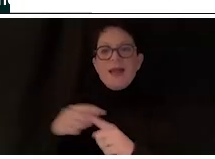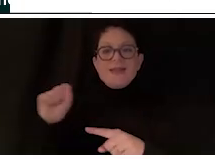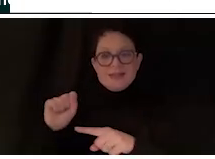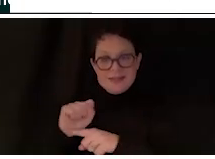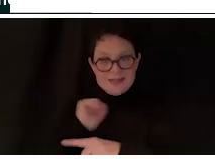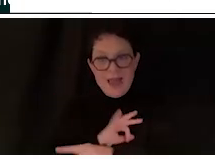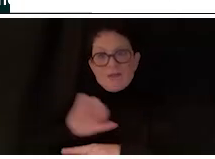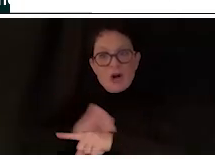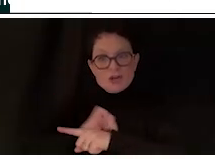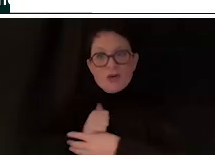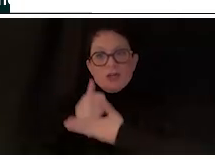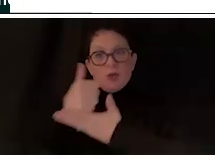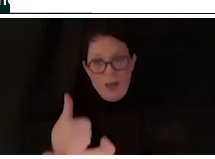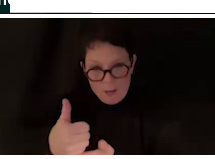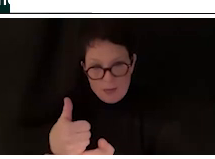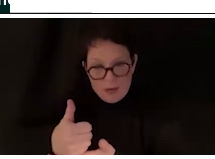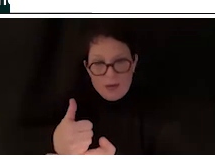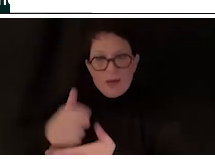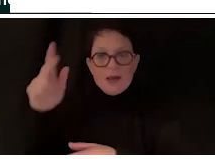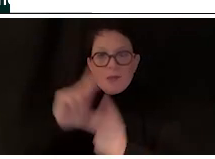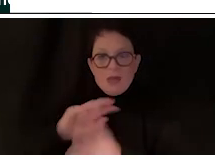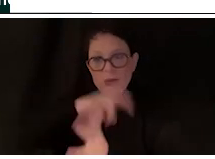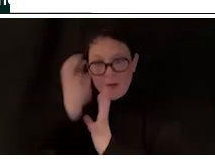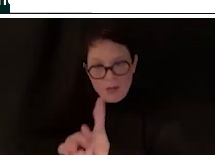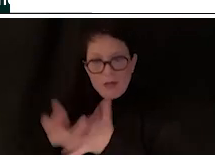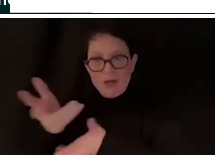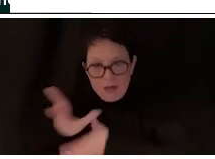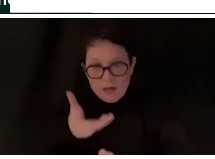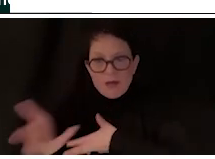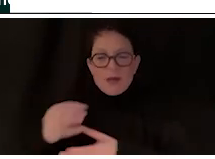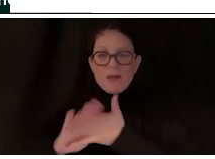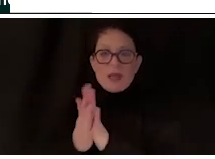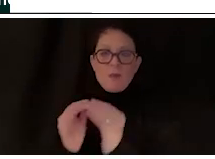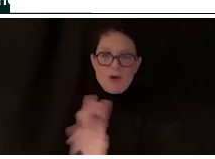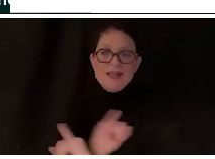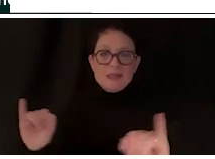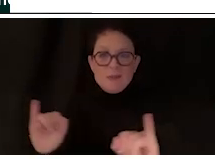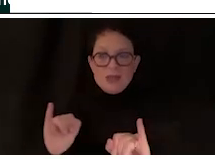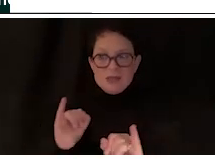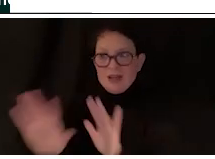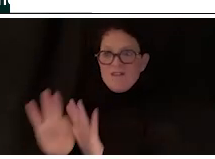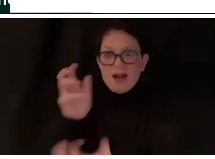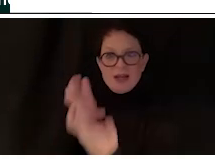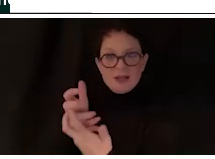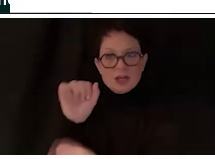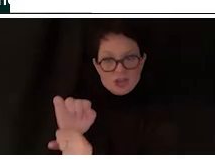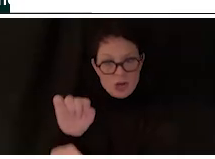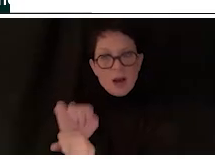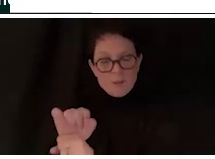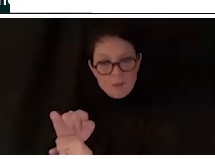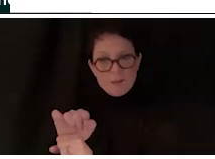in ways to help people engage in, being more independent, finding jobs, and